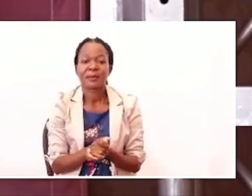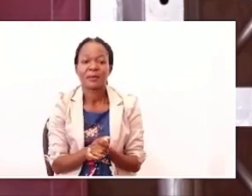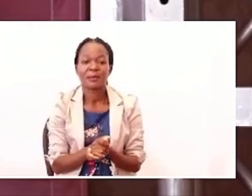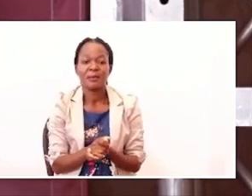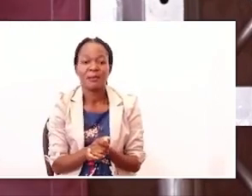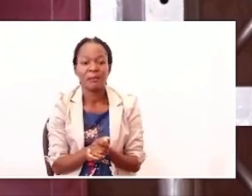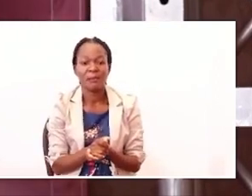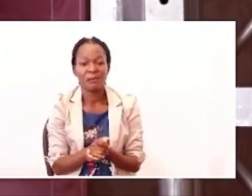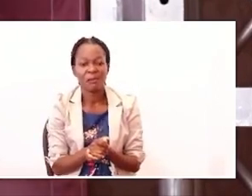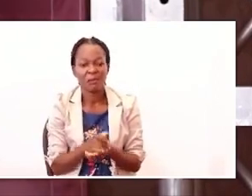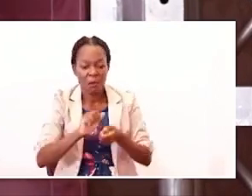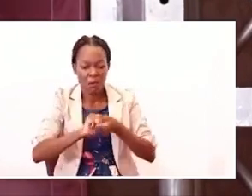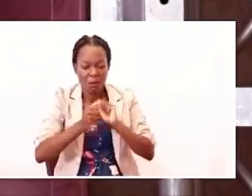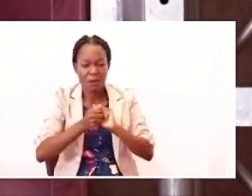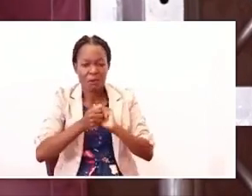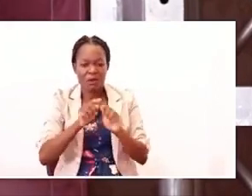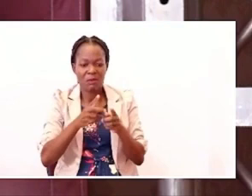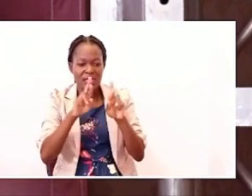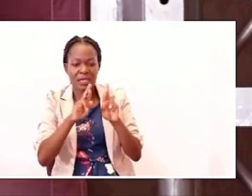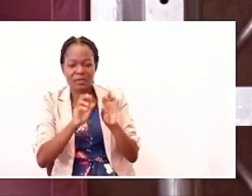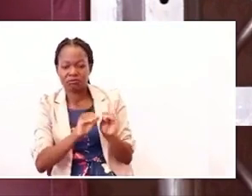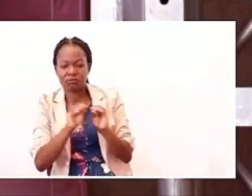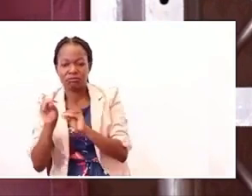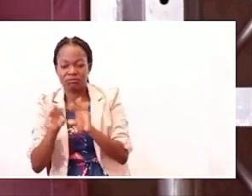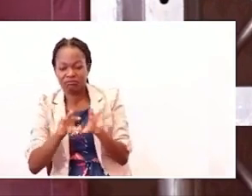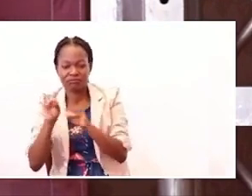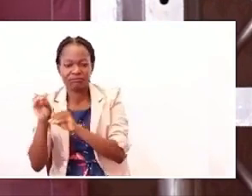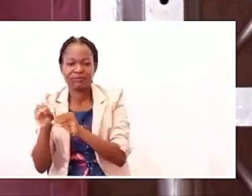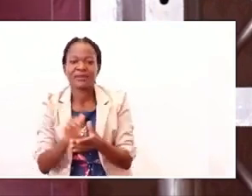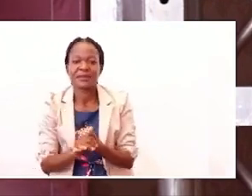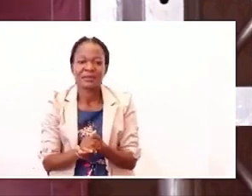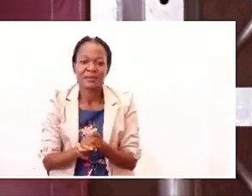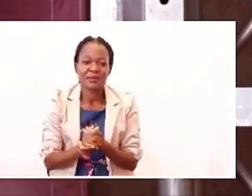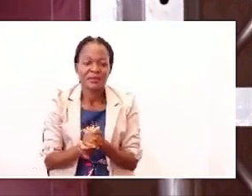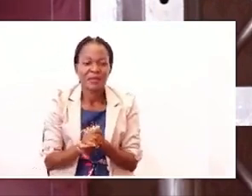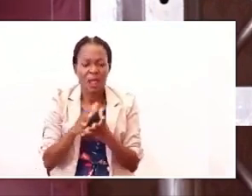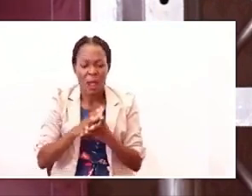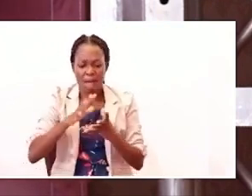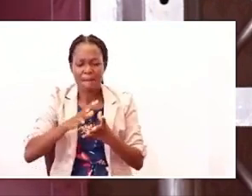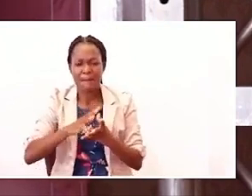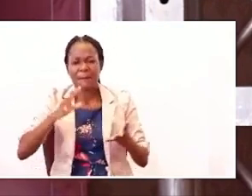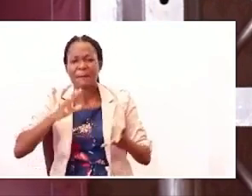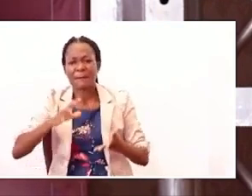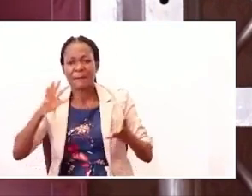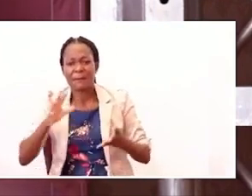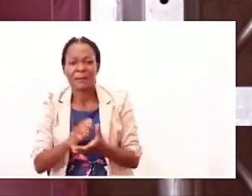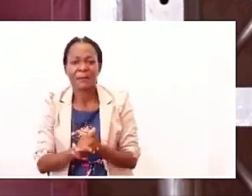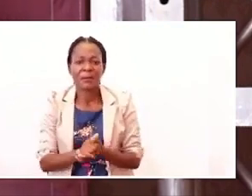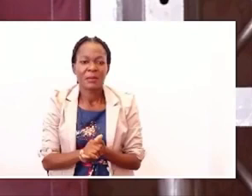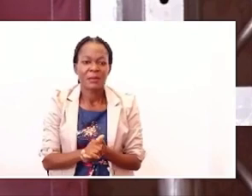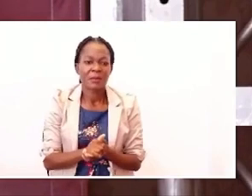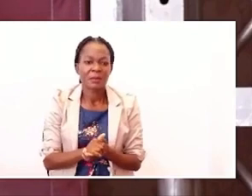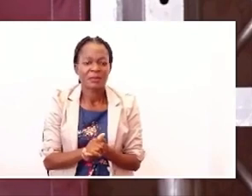the effects of those shocks tend to exaggerate, to enhance, to